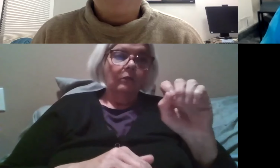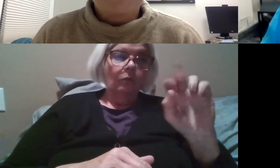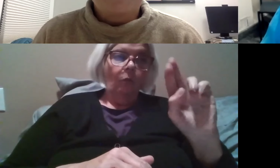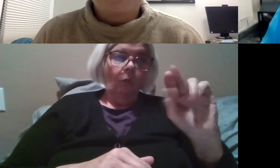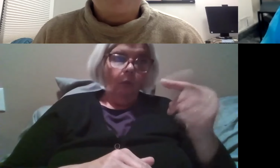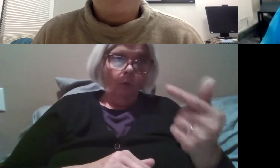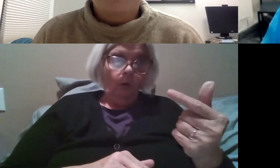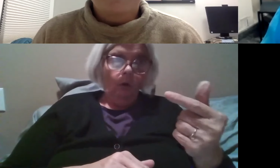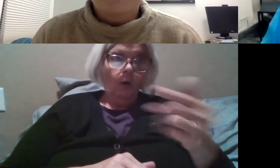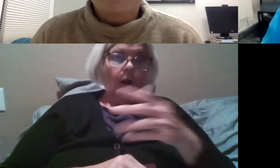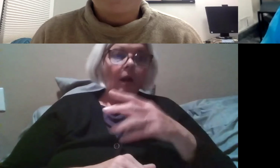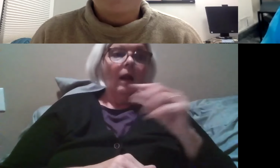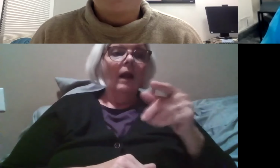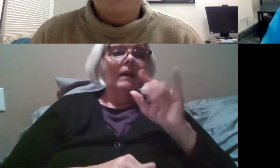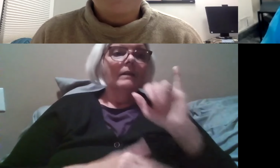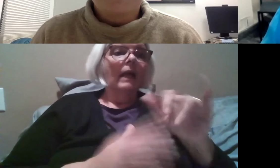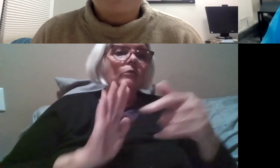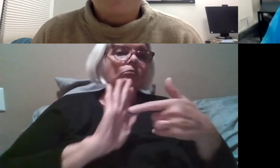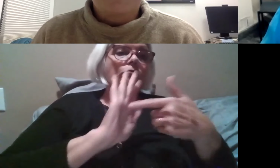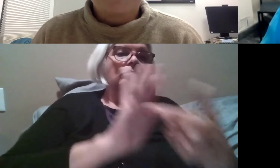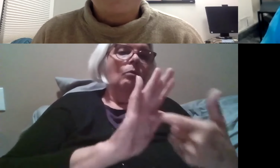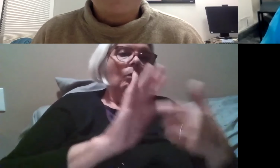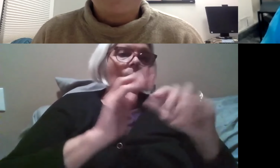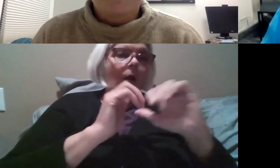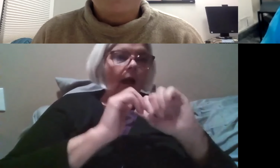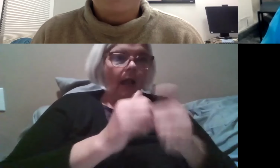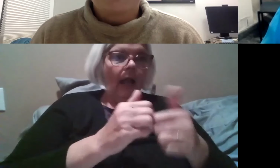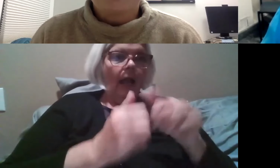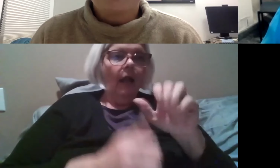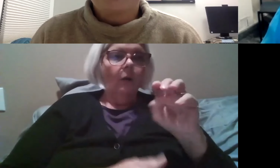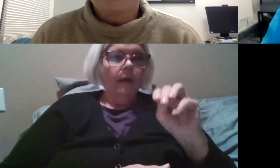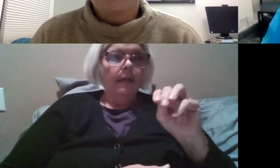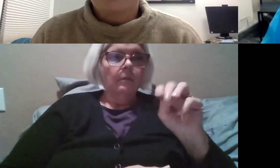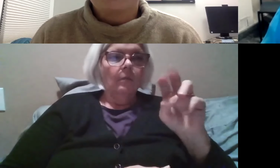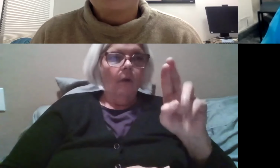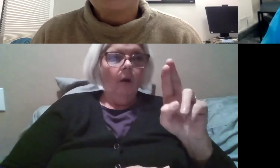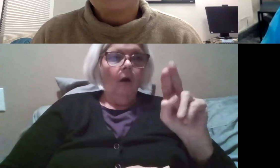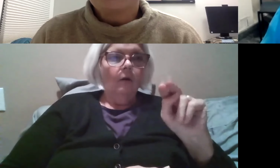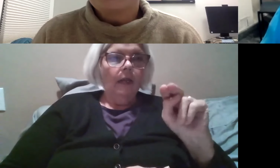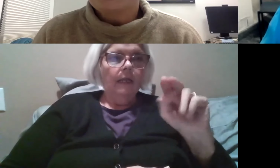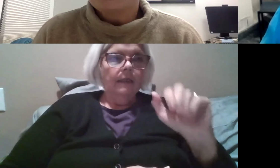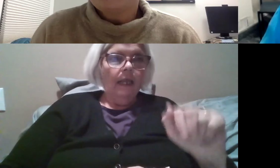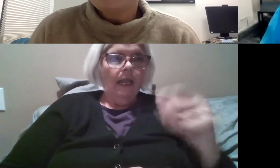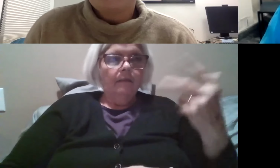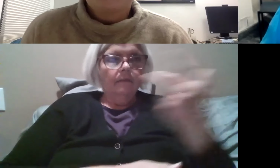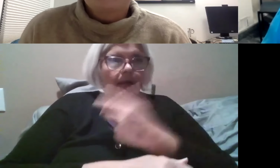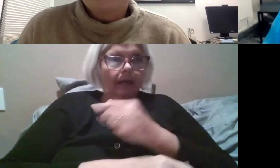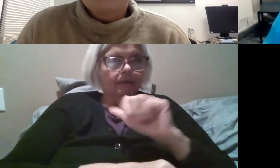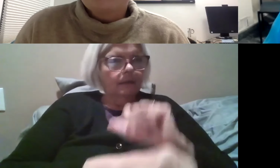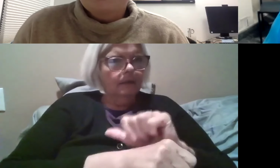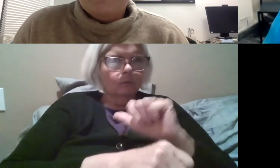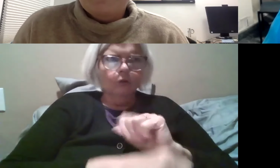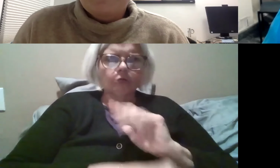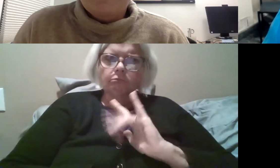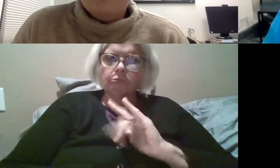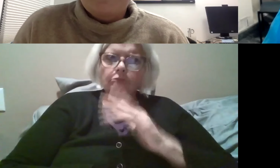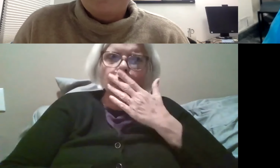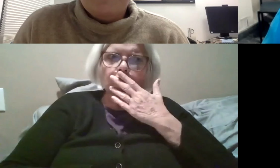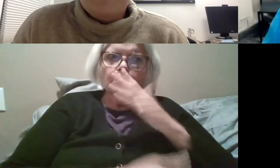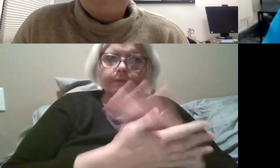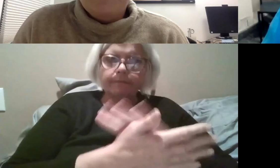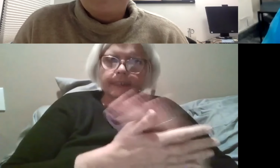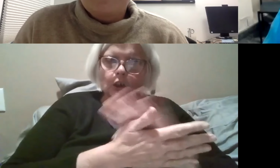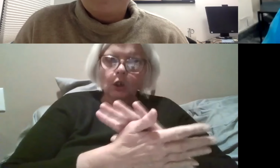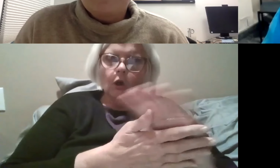mRNA vaccines work. That was really good and well done. So you do have lots of folks